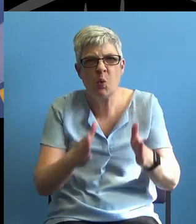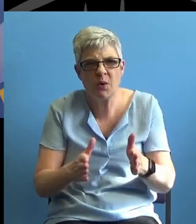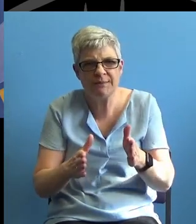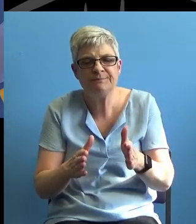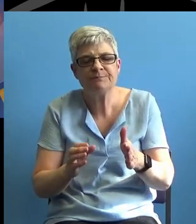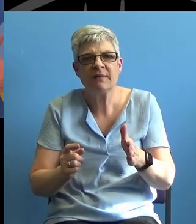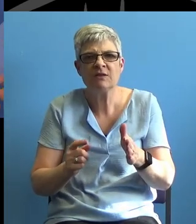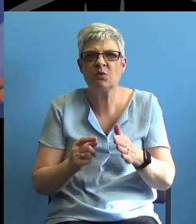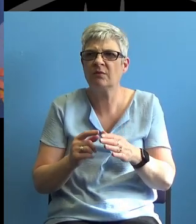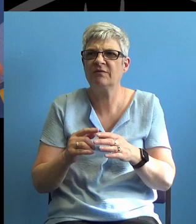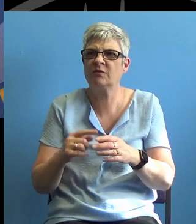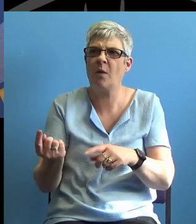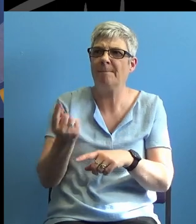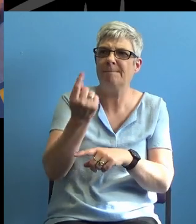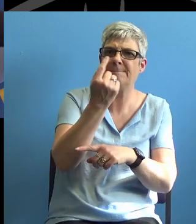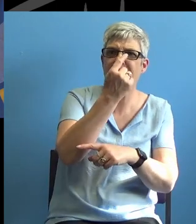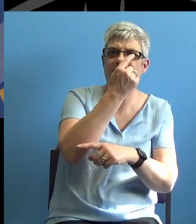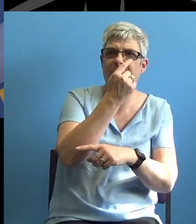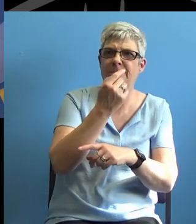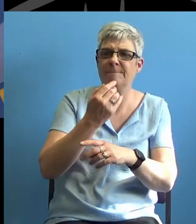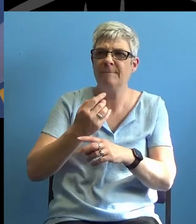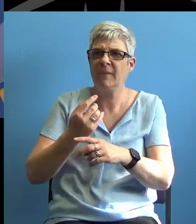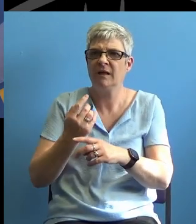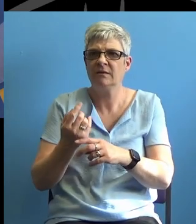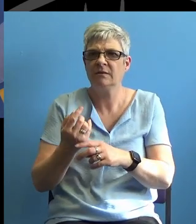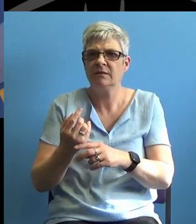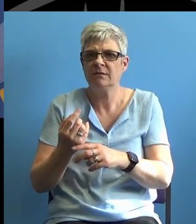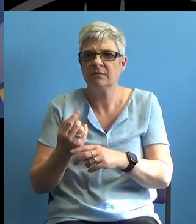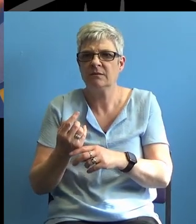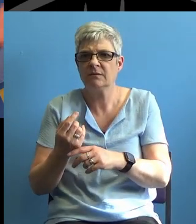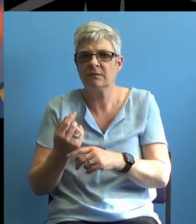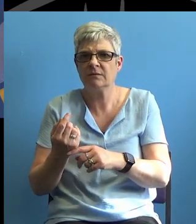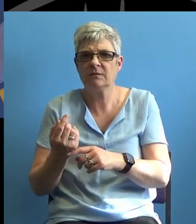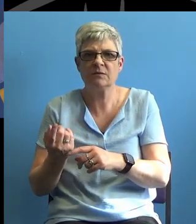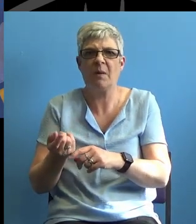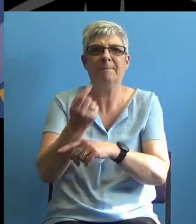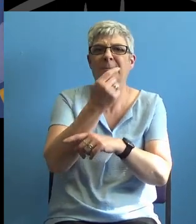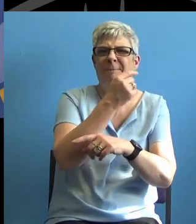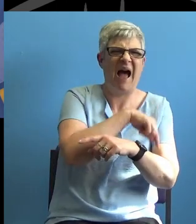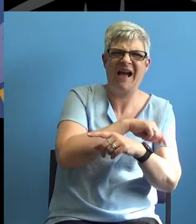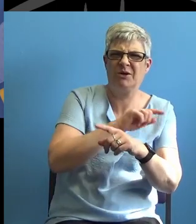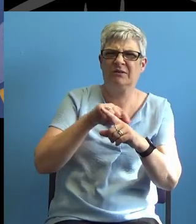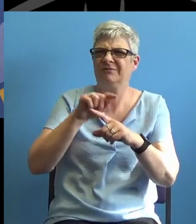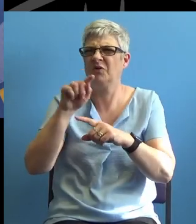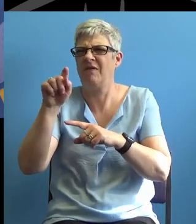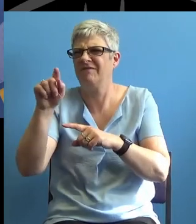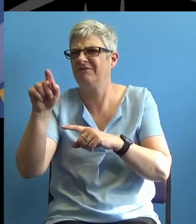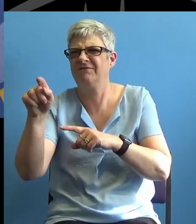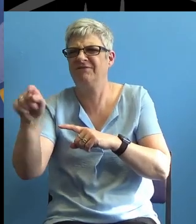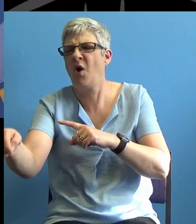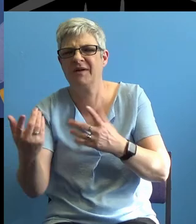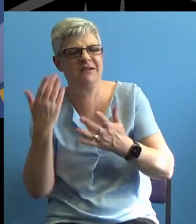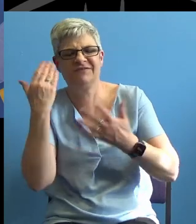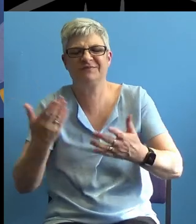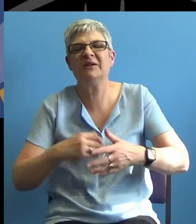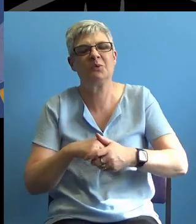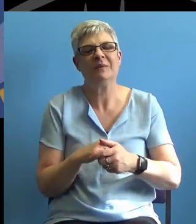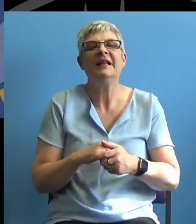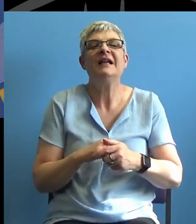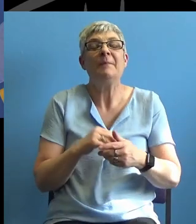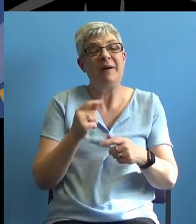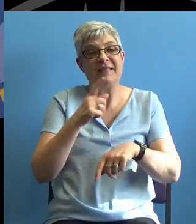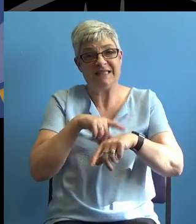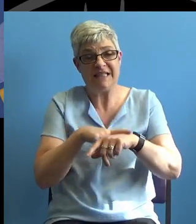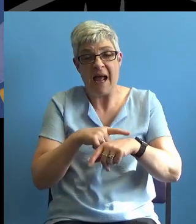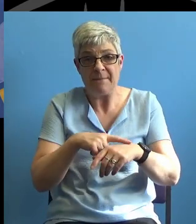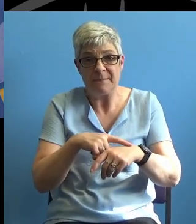whether we've gone one way and at times not quite as late as it, I don't know. You know what I mean. And the time